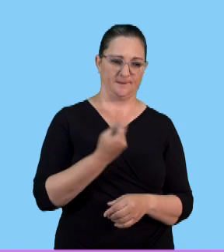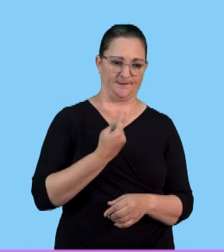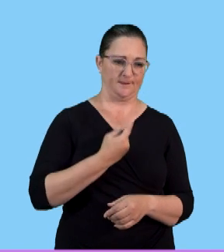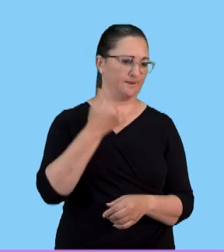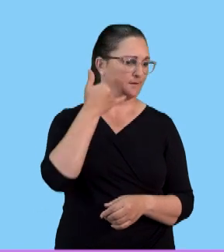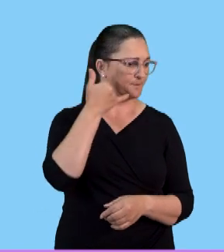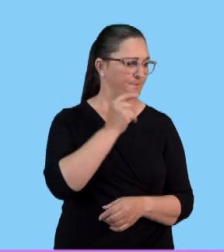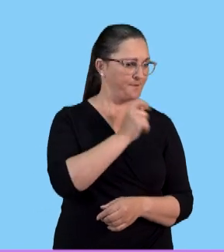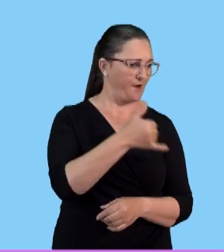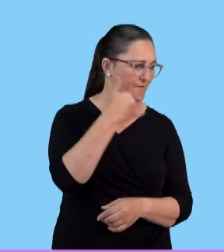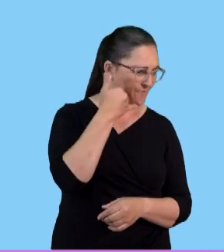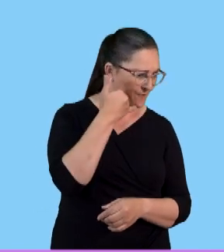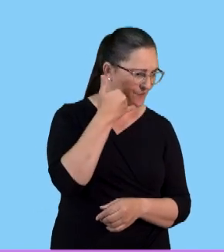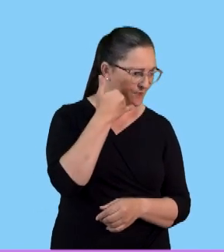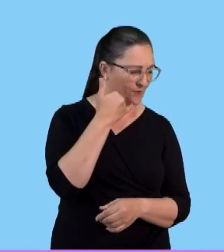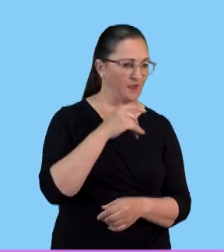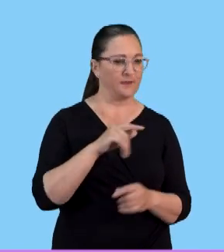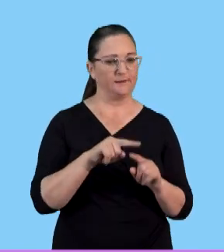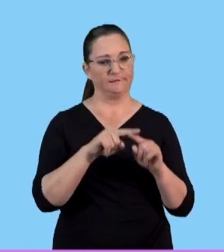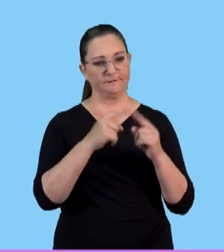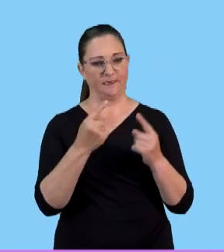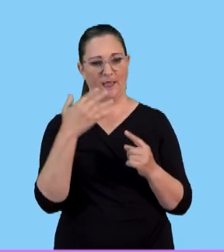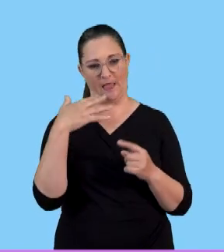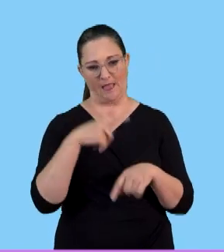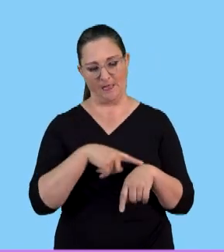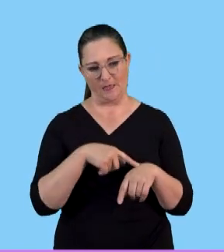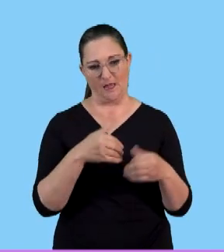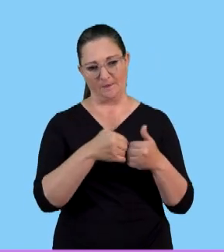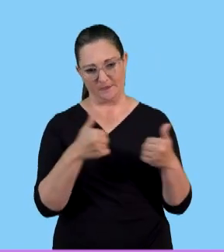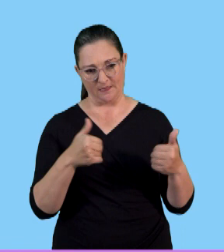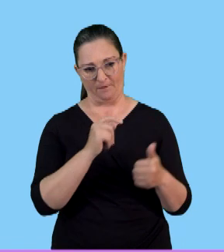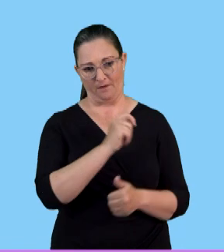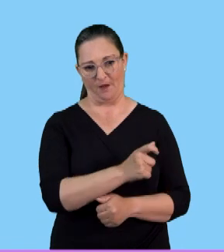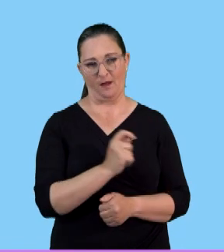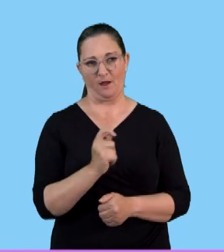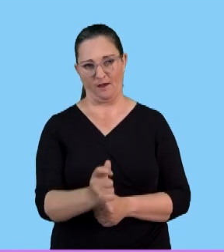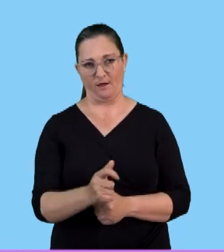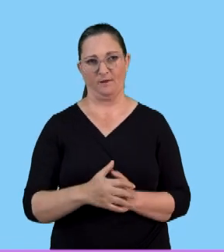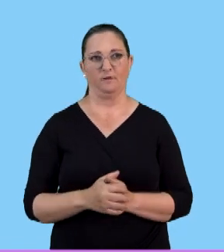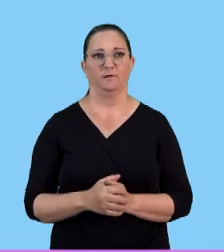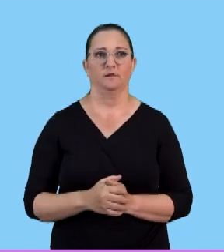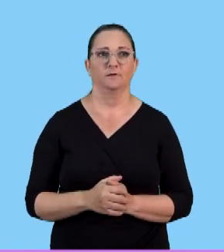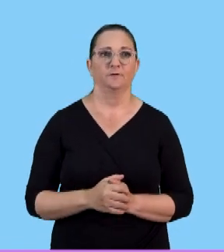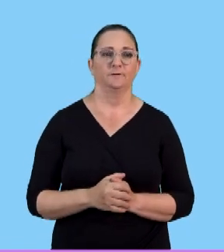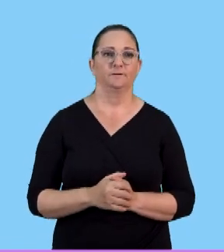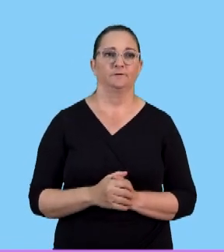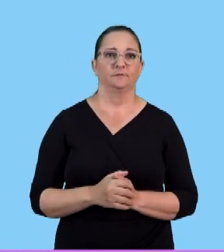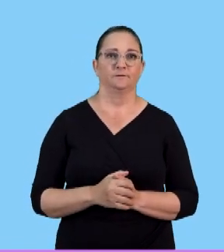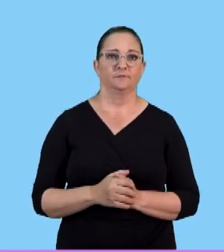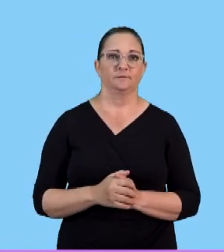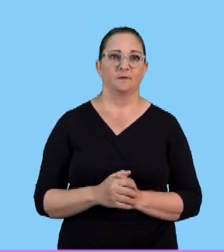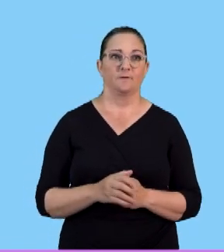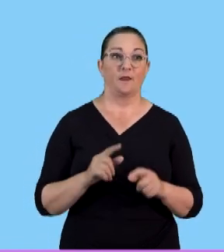phone, then separately buys airtime. So it's the cell phone, then separately you